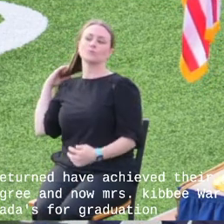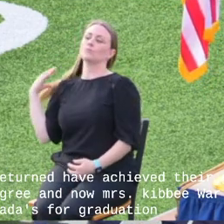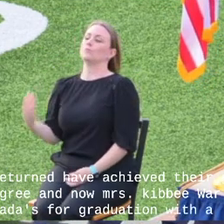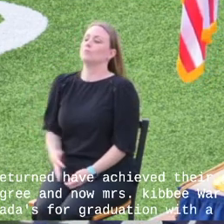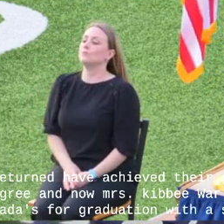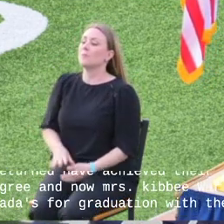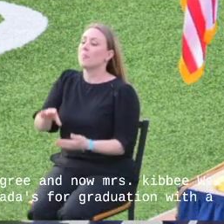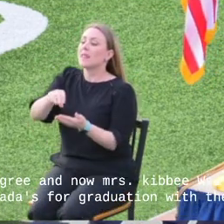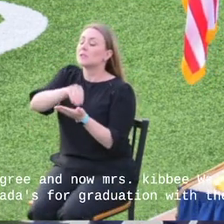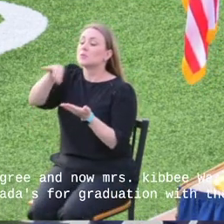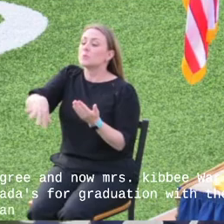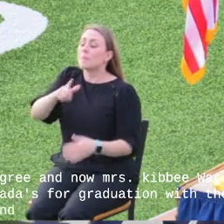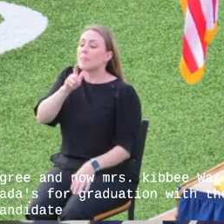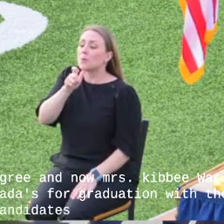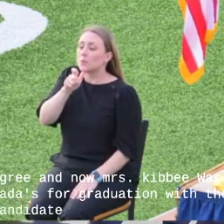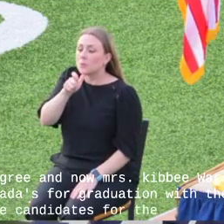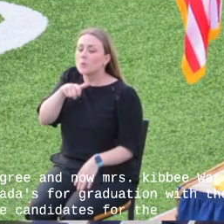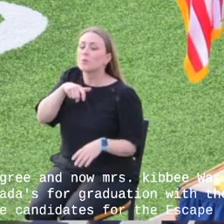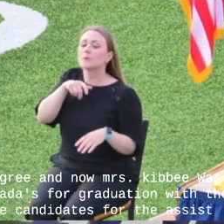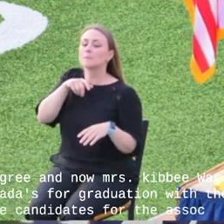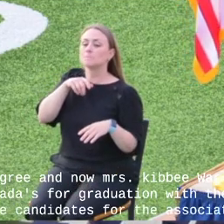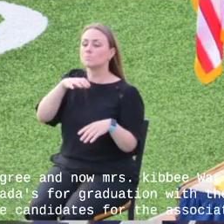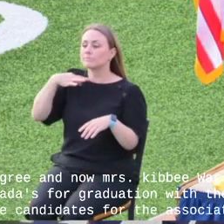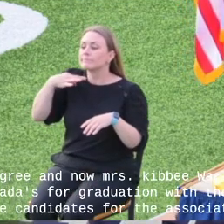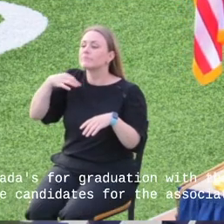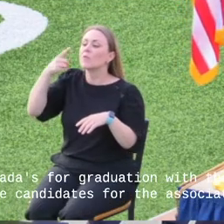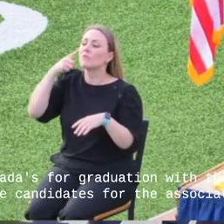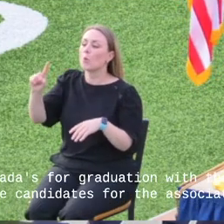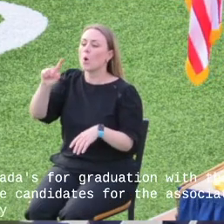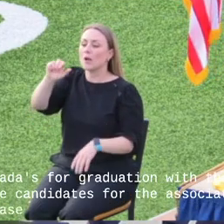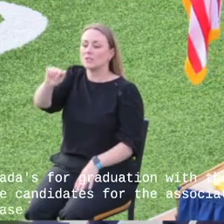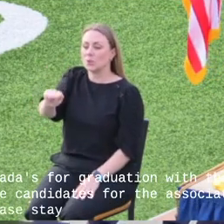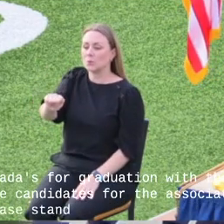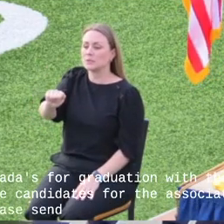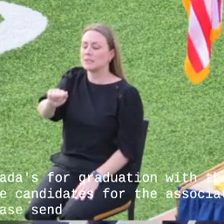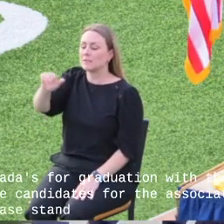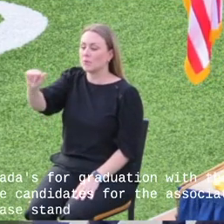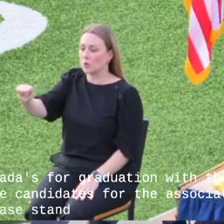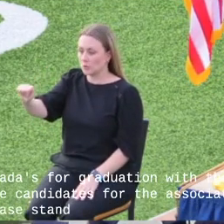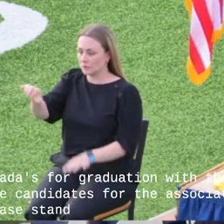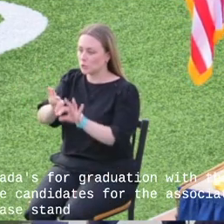Would the students who are candidates for the Associate of Arts degree please stand?